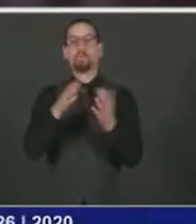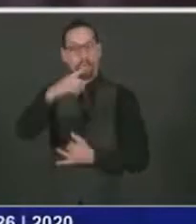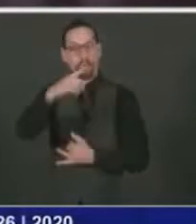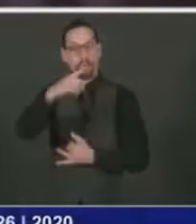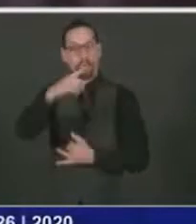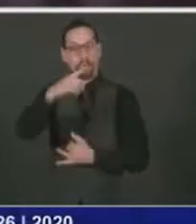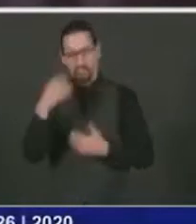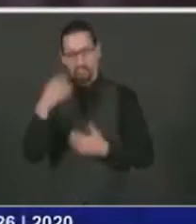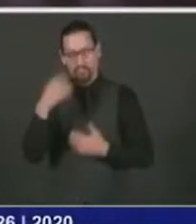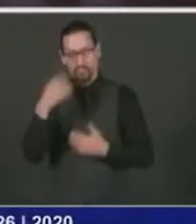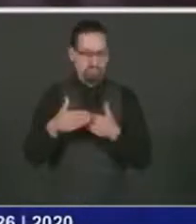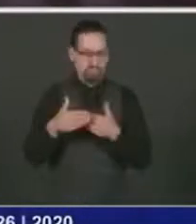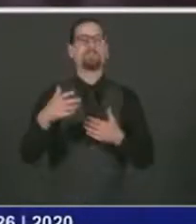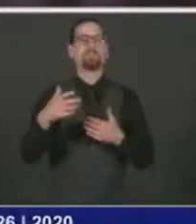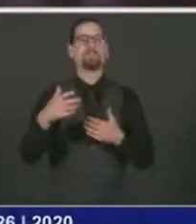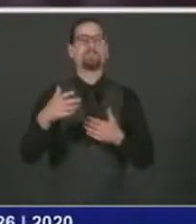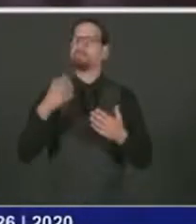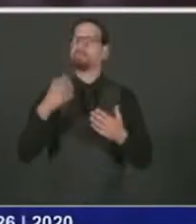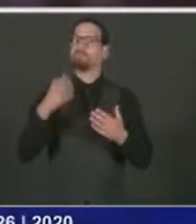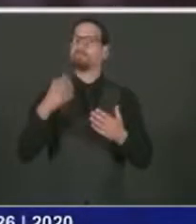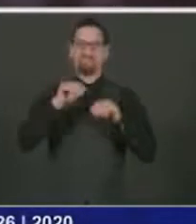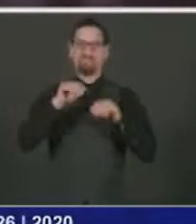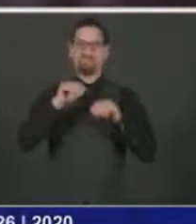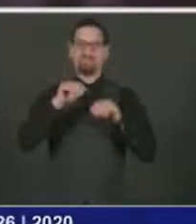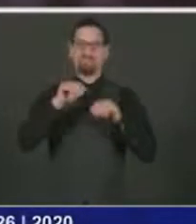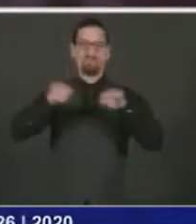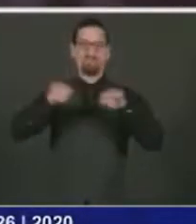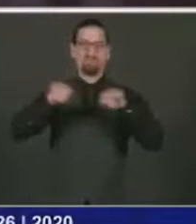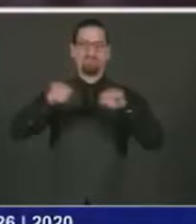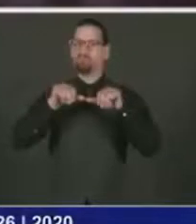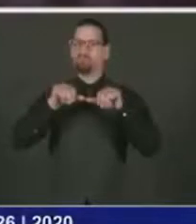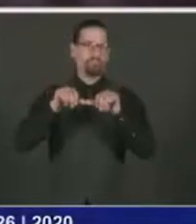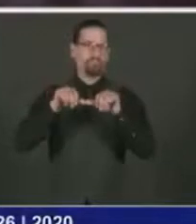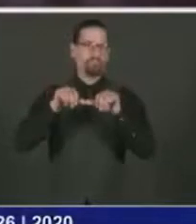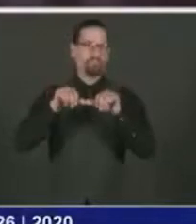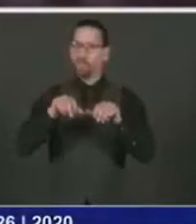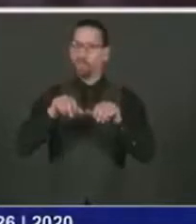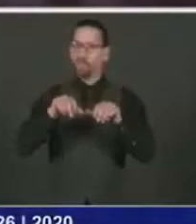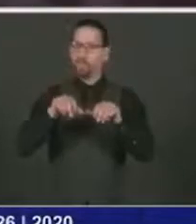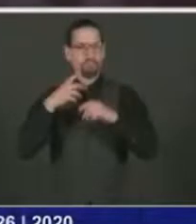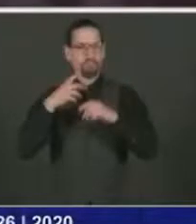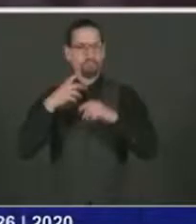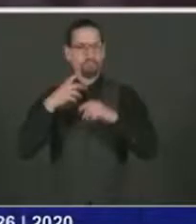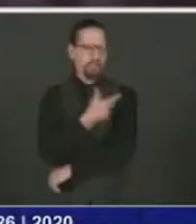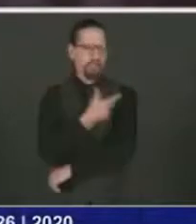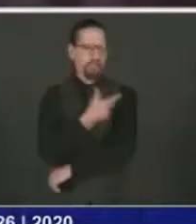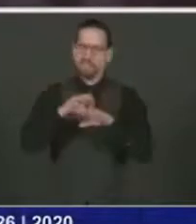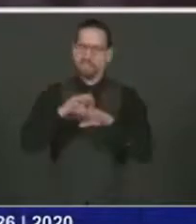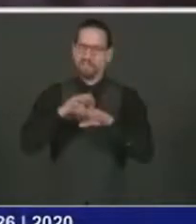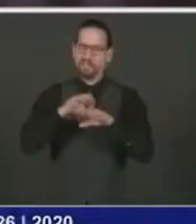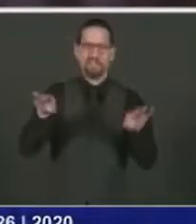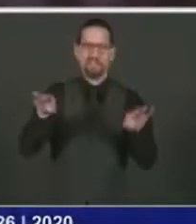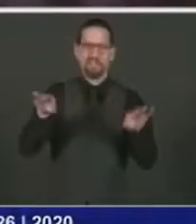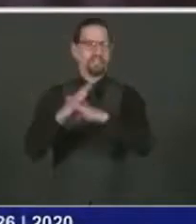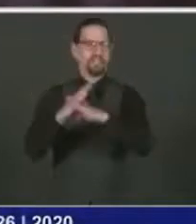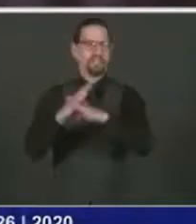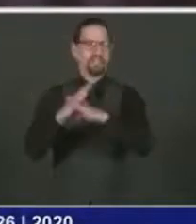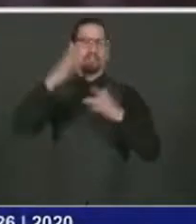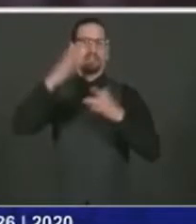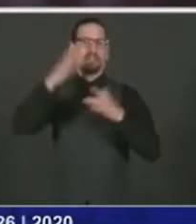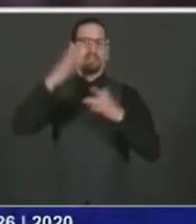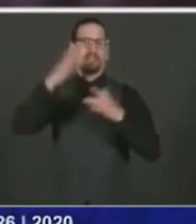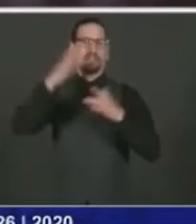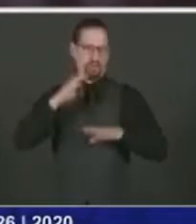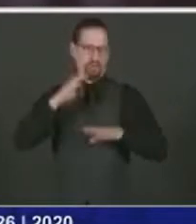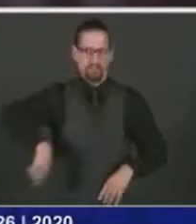We are going to be leading a statewide forum for pediatricians, and we're going to be reviewing the data